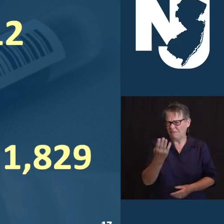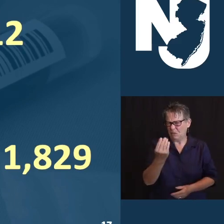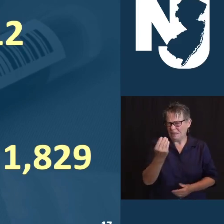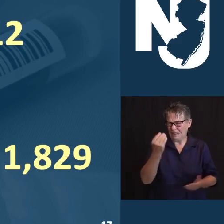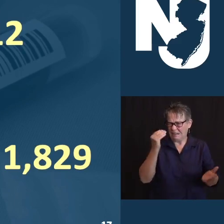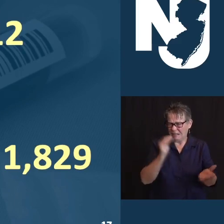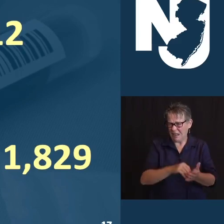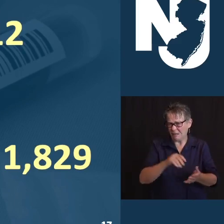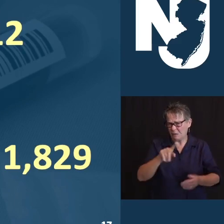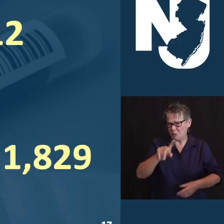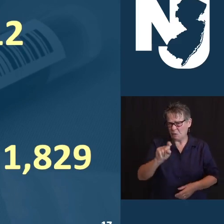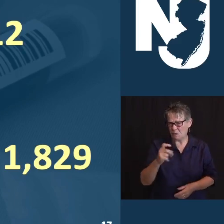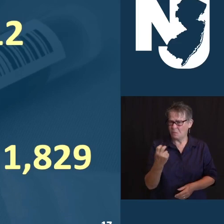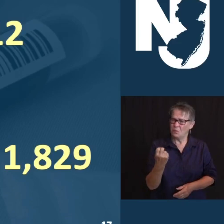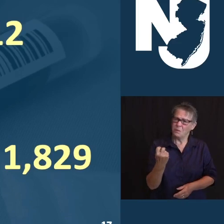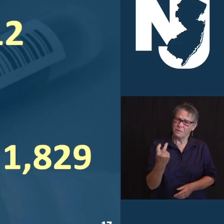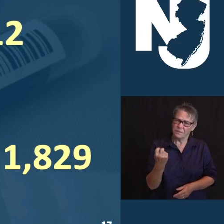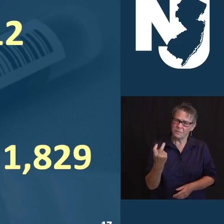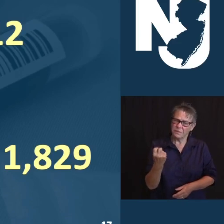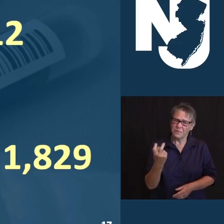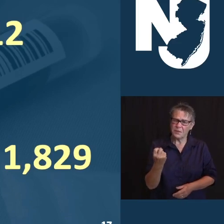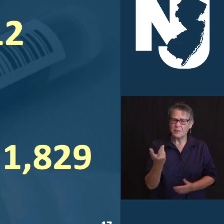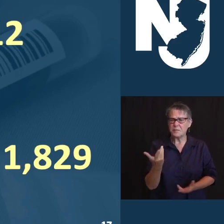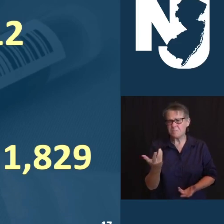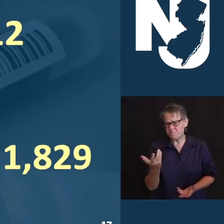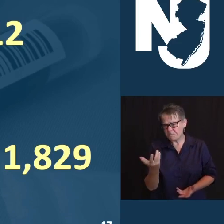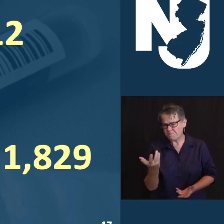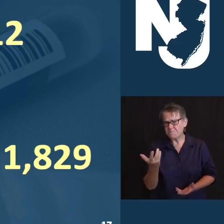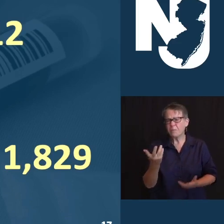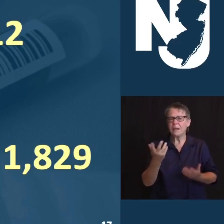14,112, and the count of probable deaths remains at